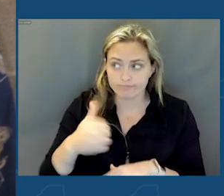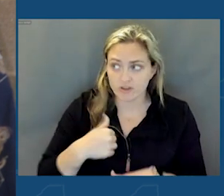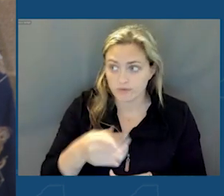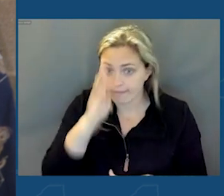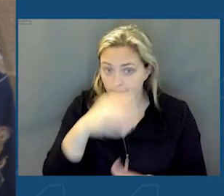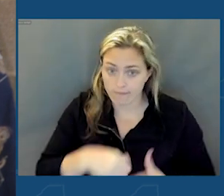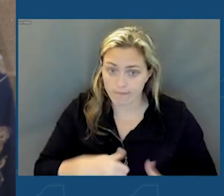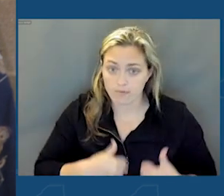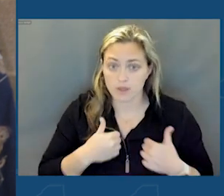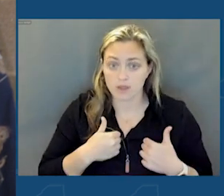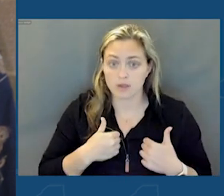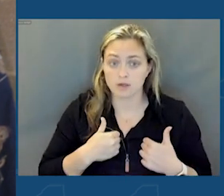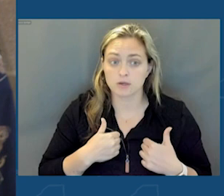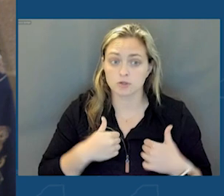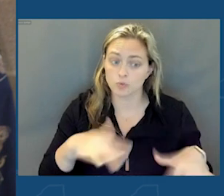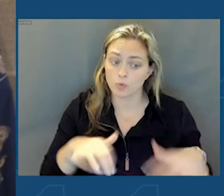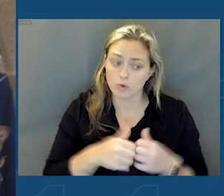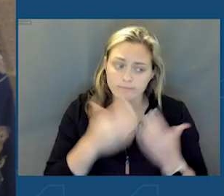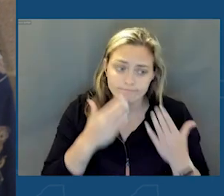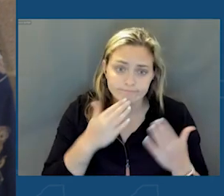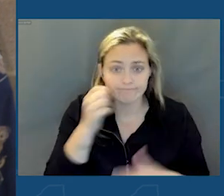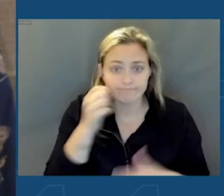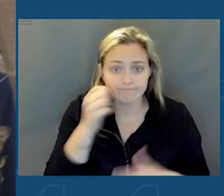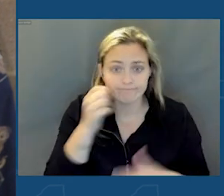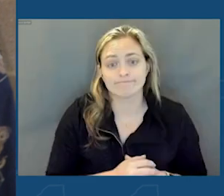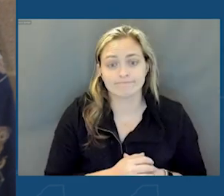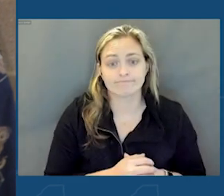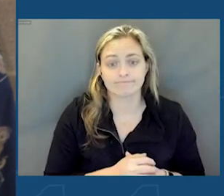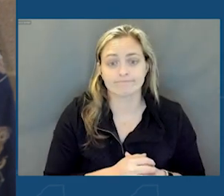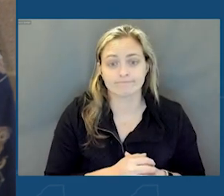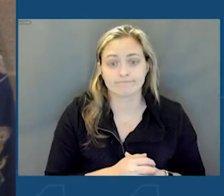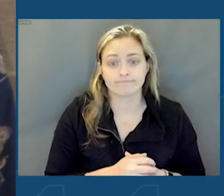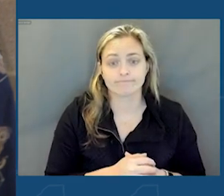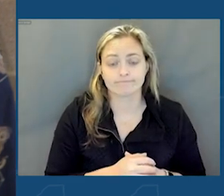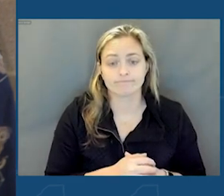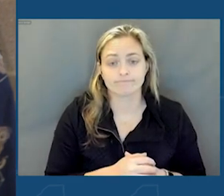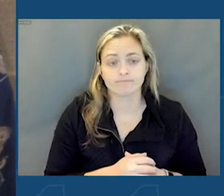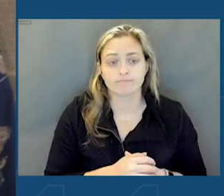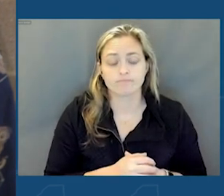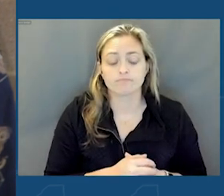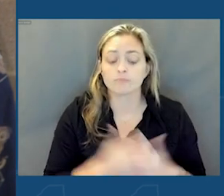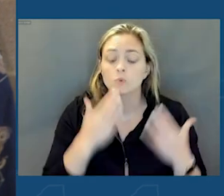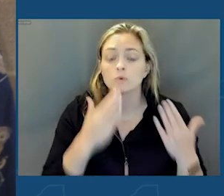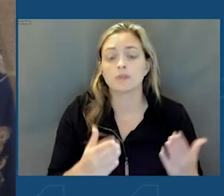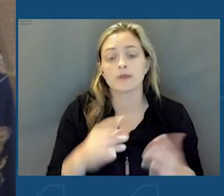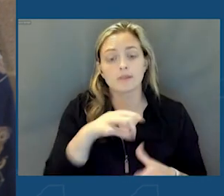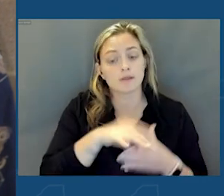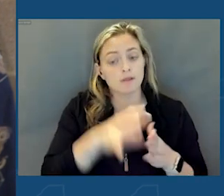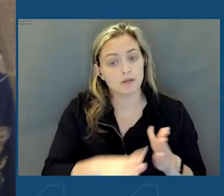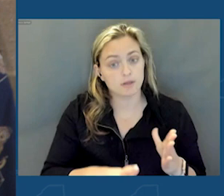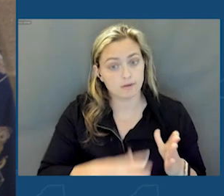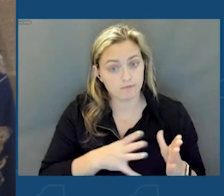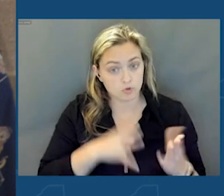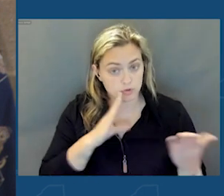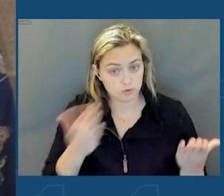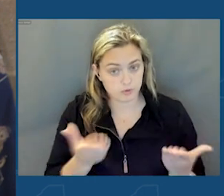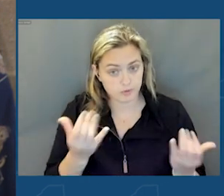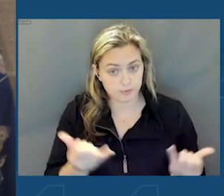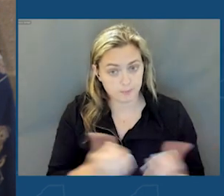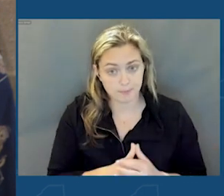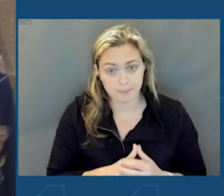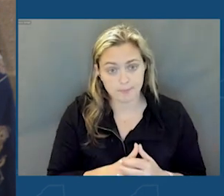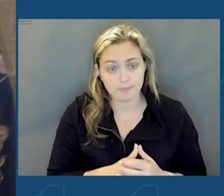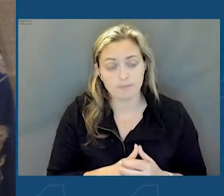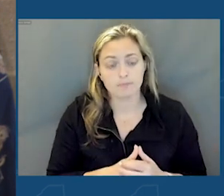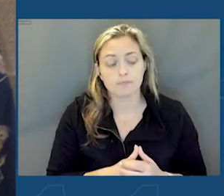that we should be walking with gratitude every day. I want to also thank the elected leaders who are here, starting with